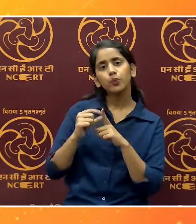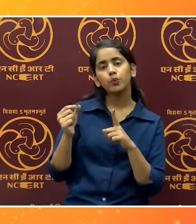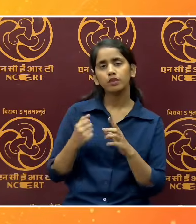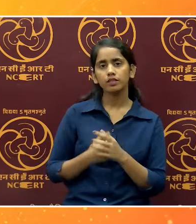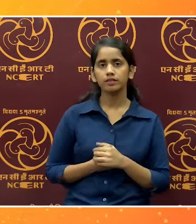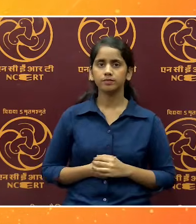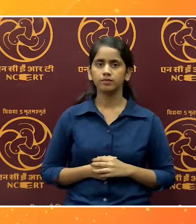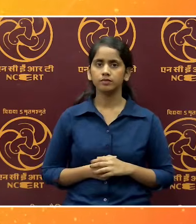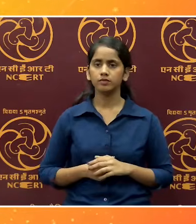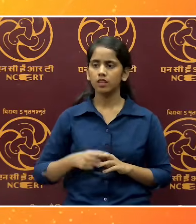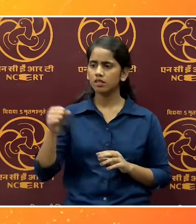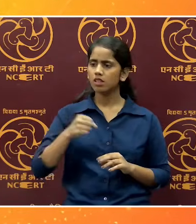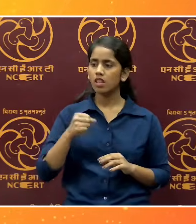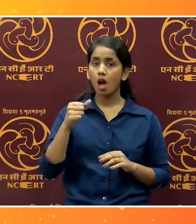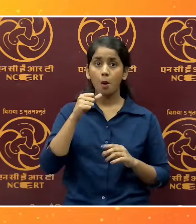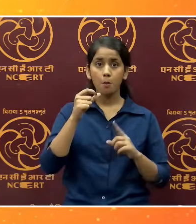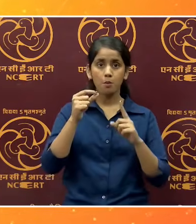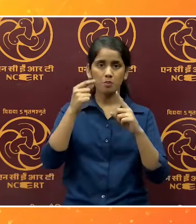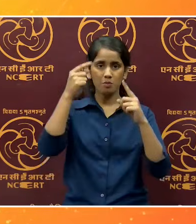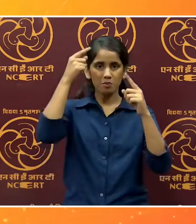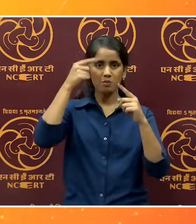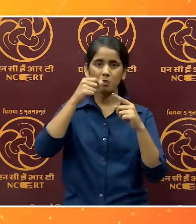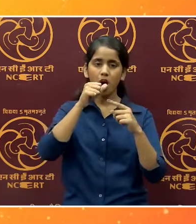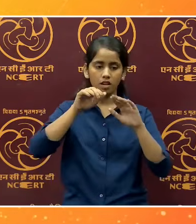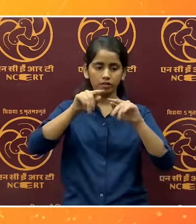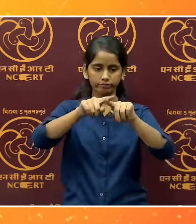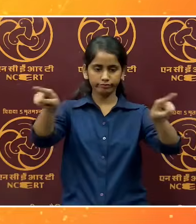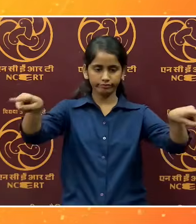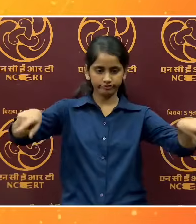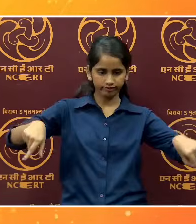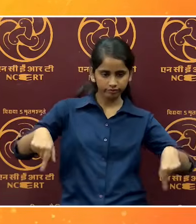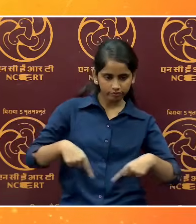sit in the ponds and during the rain.